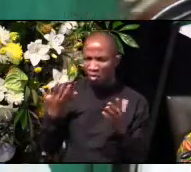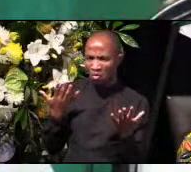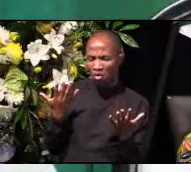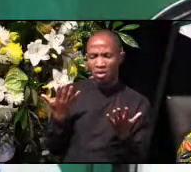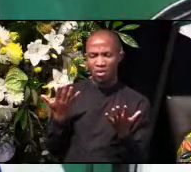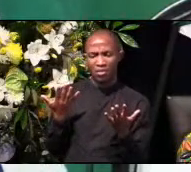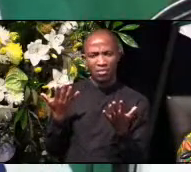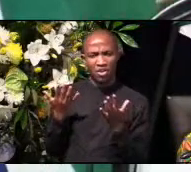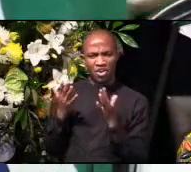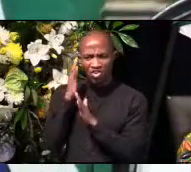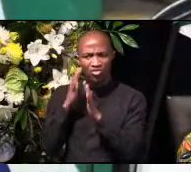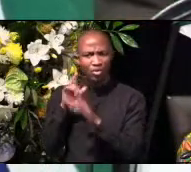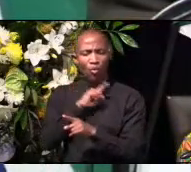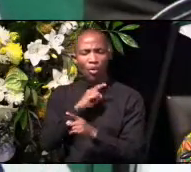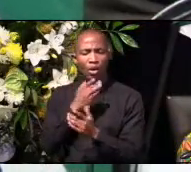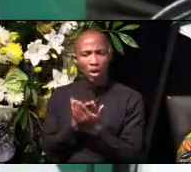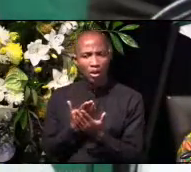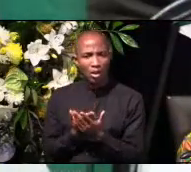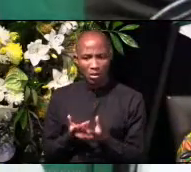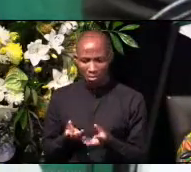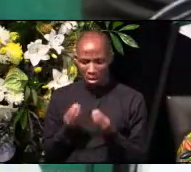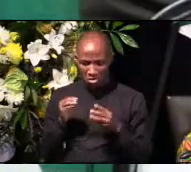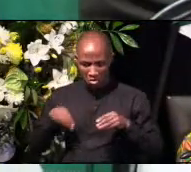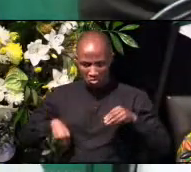to reproduce corruption